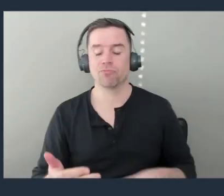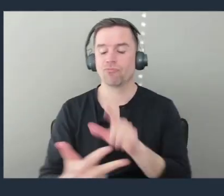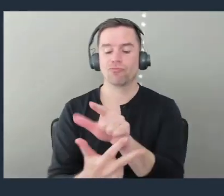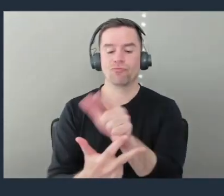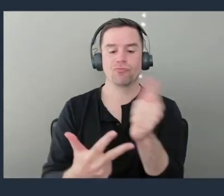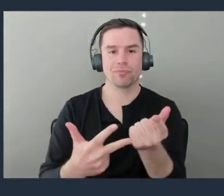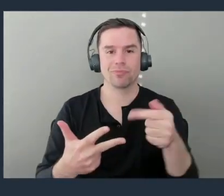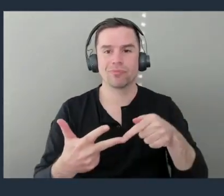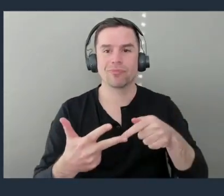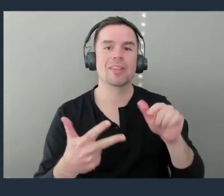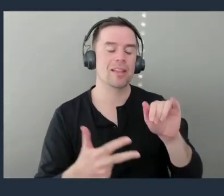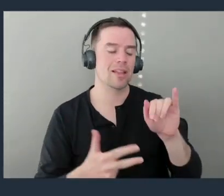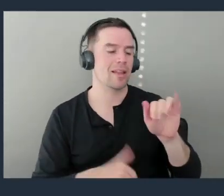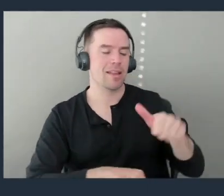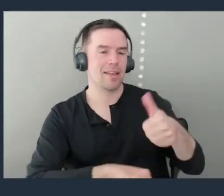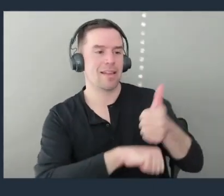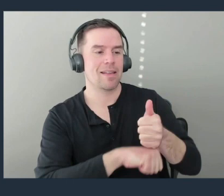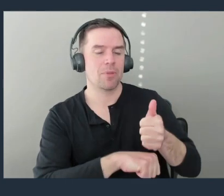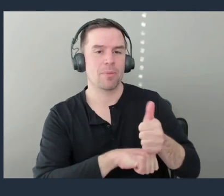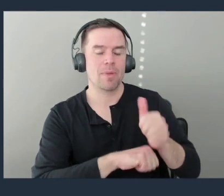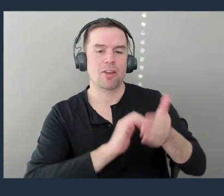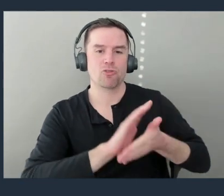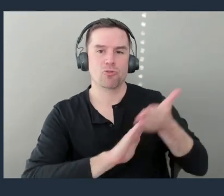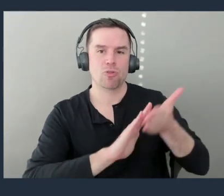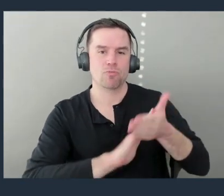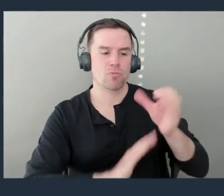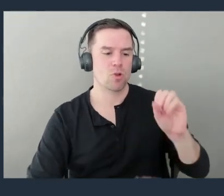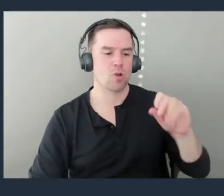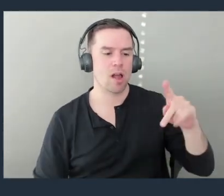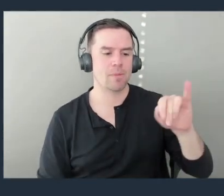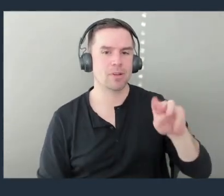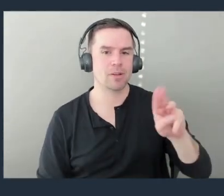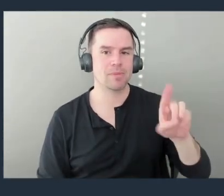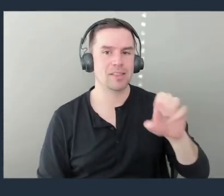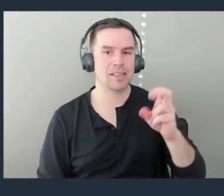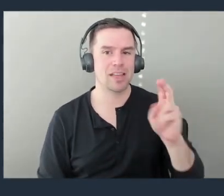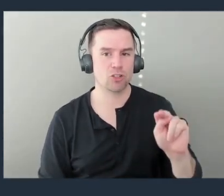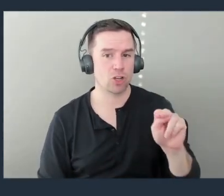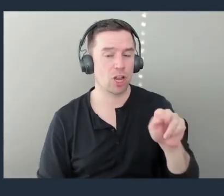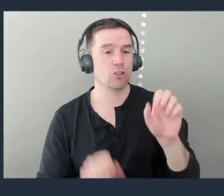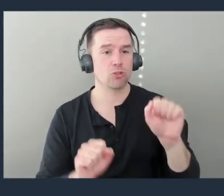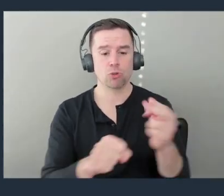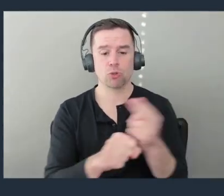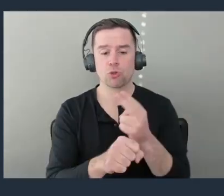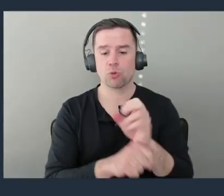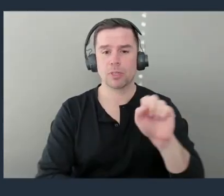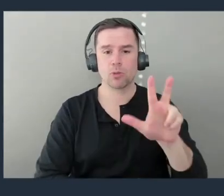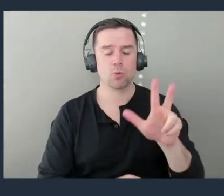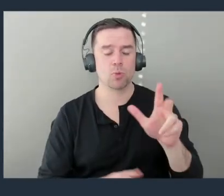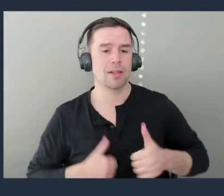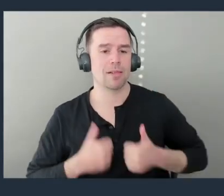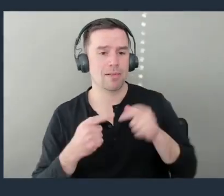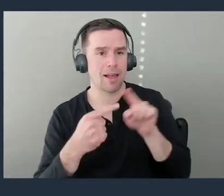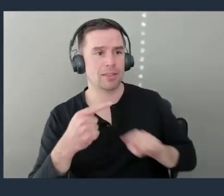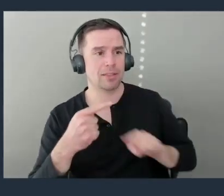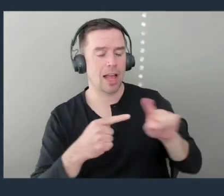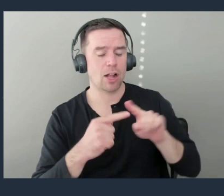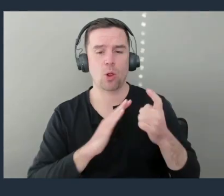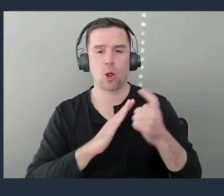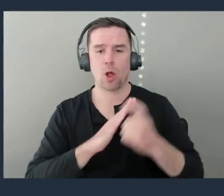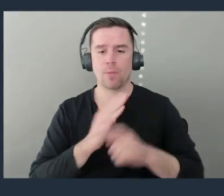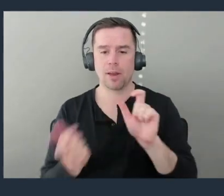optimization. For instance, you can use a service like S3 Lifecycle that automatically transitions data to a different storage